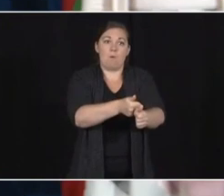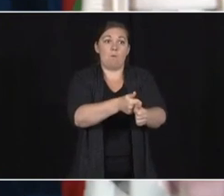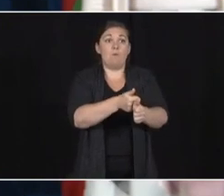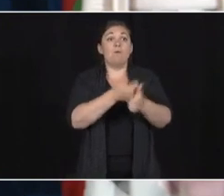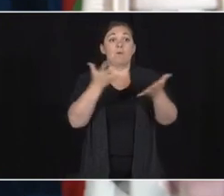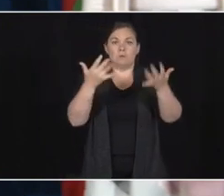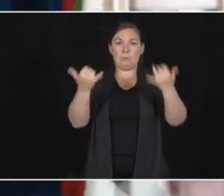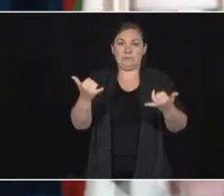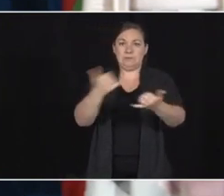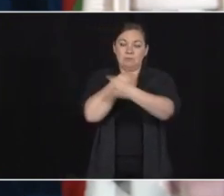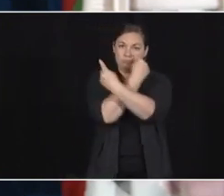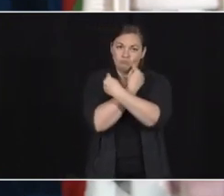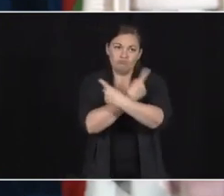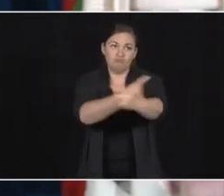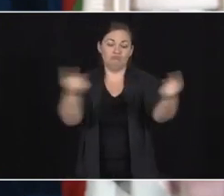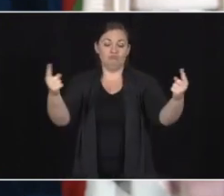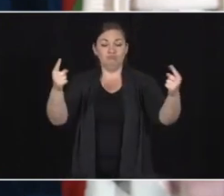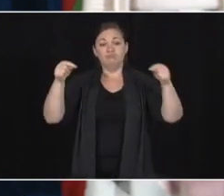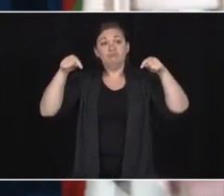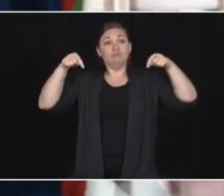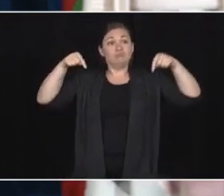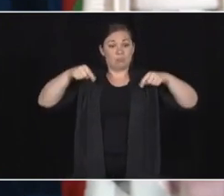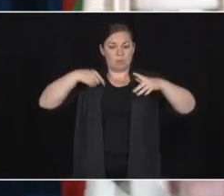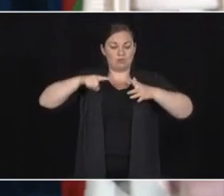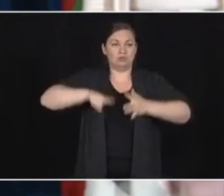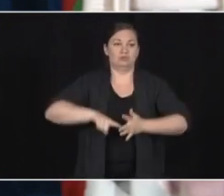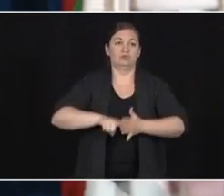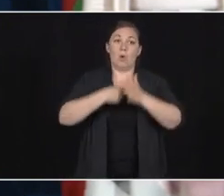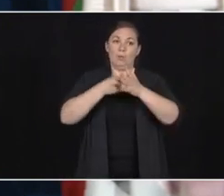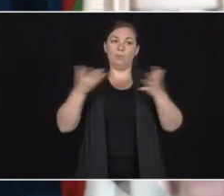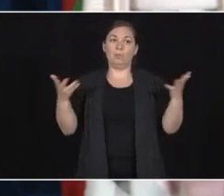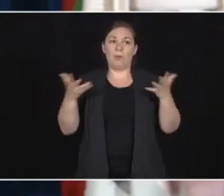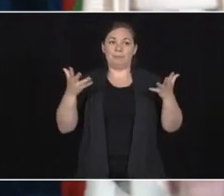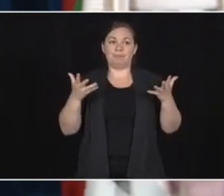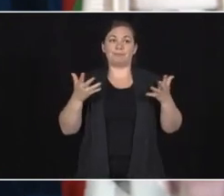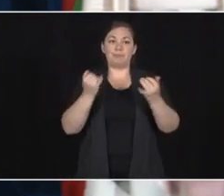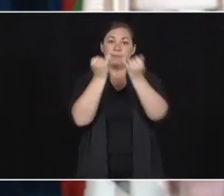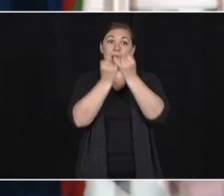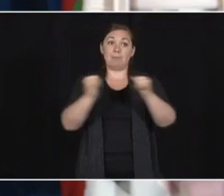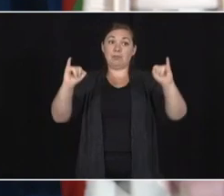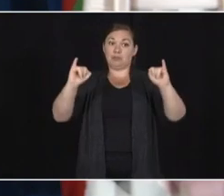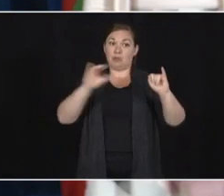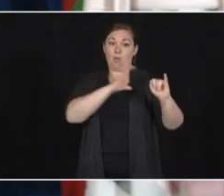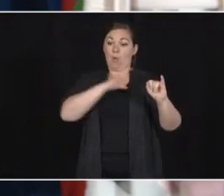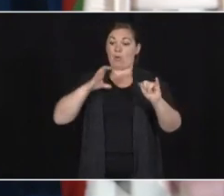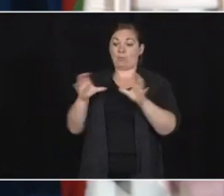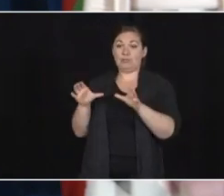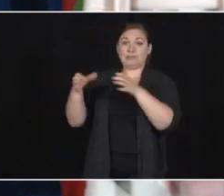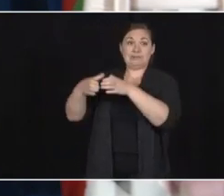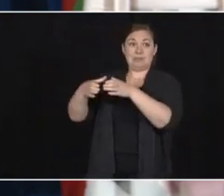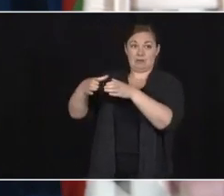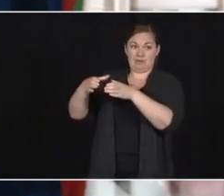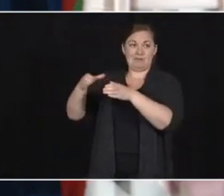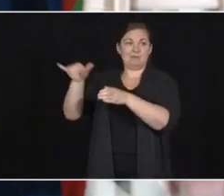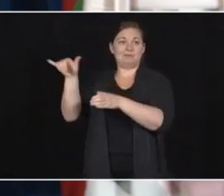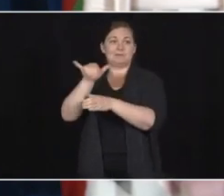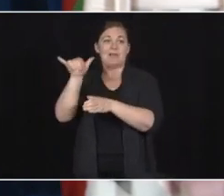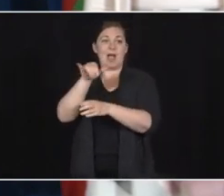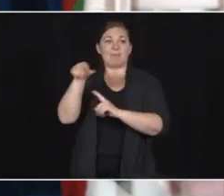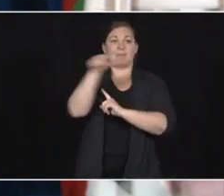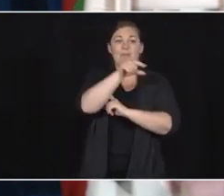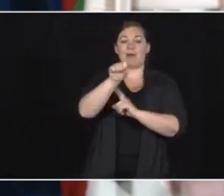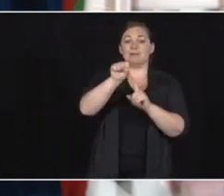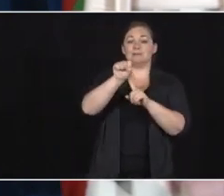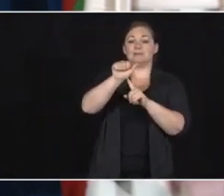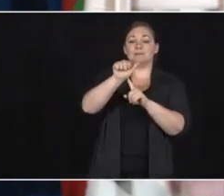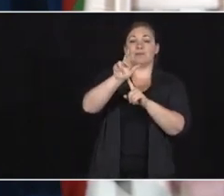to expedite the establishment of an independent commission similar to the SARS commission. The public